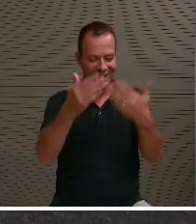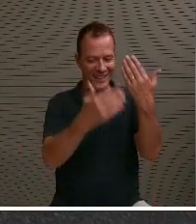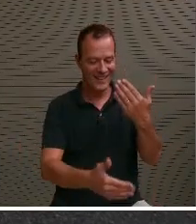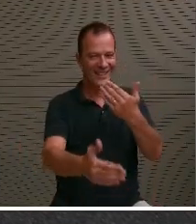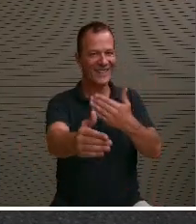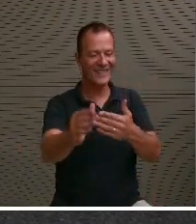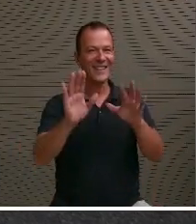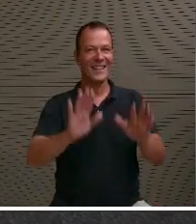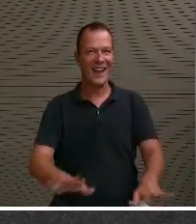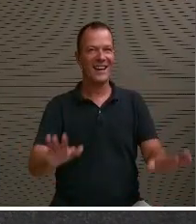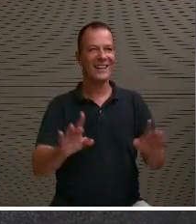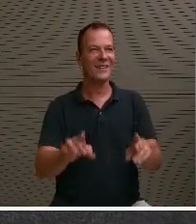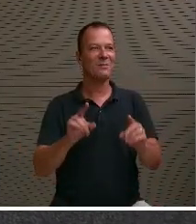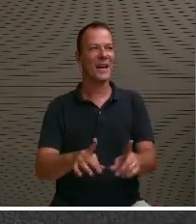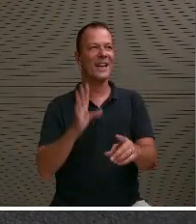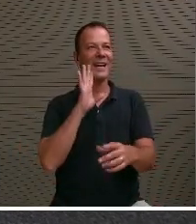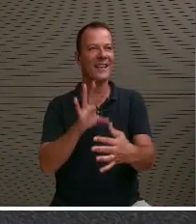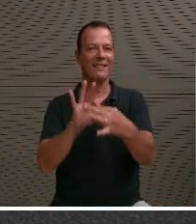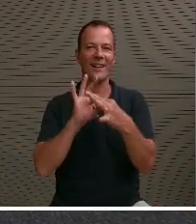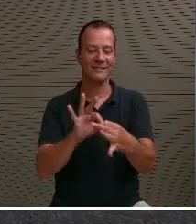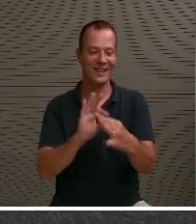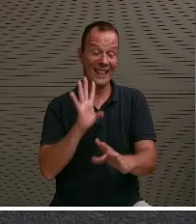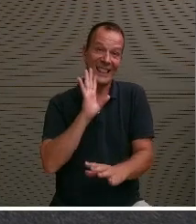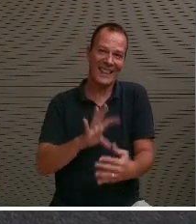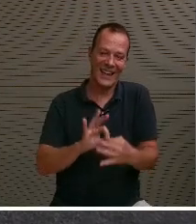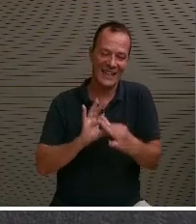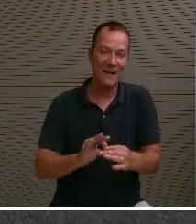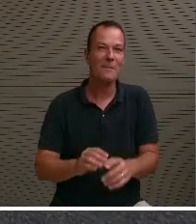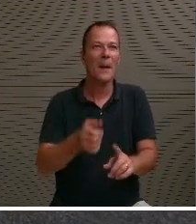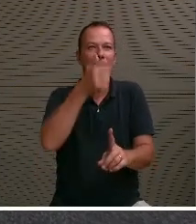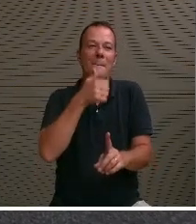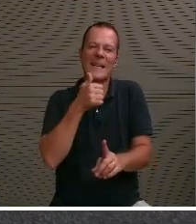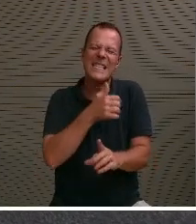dude, and have a little patience.